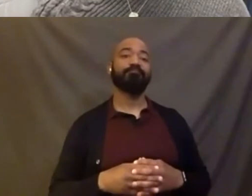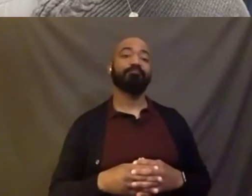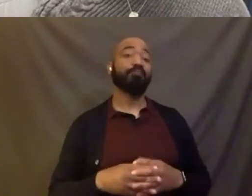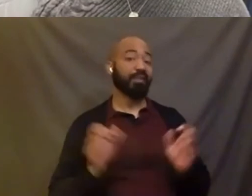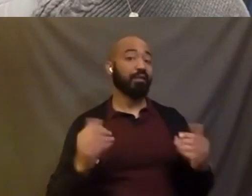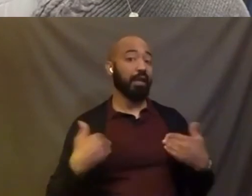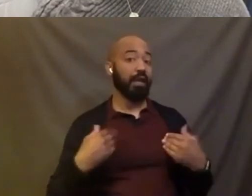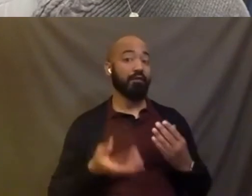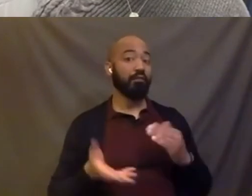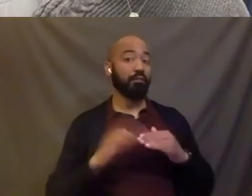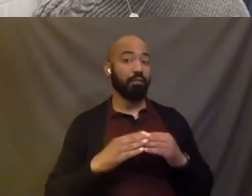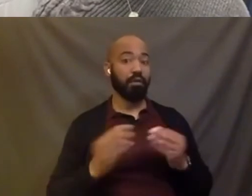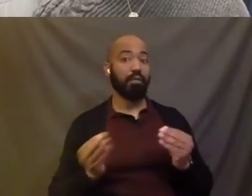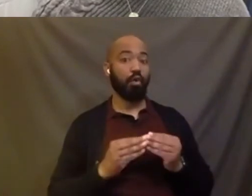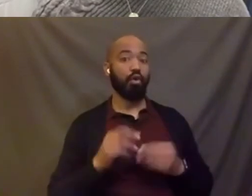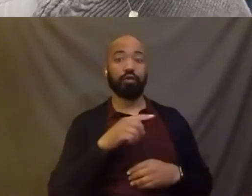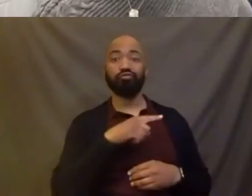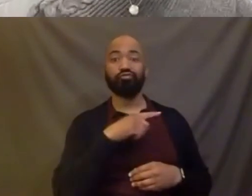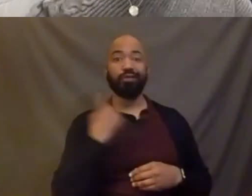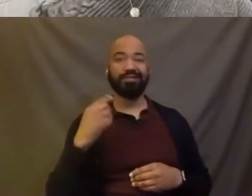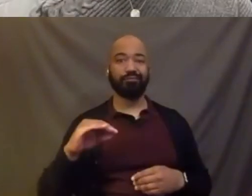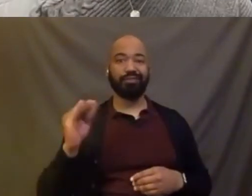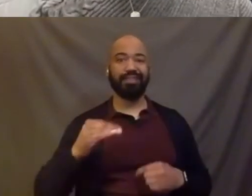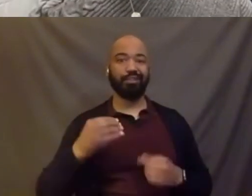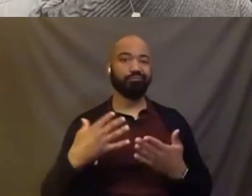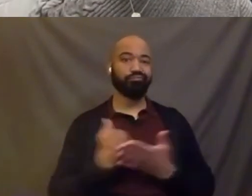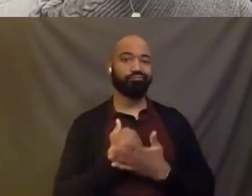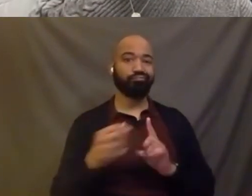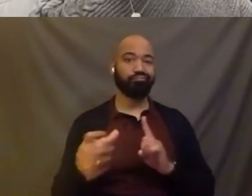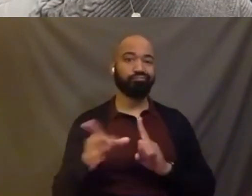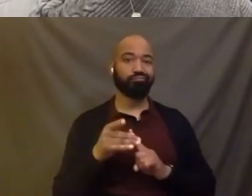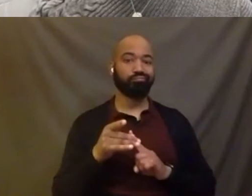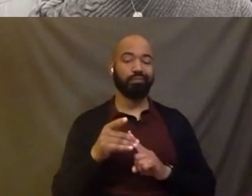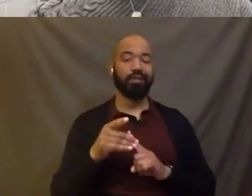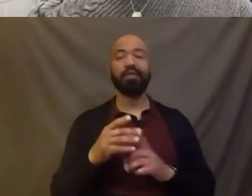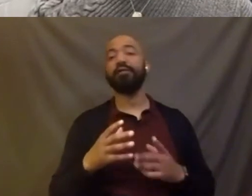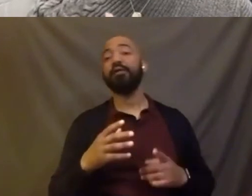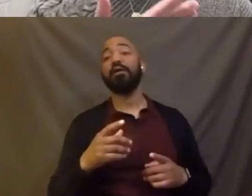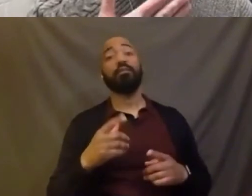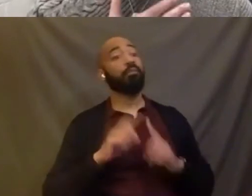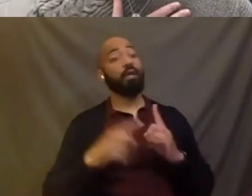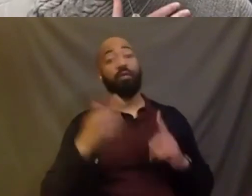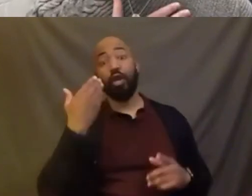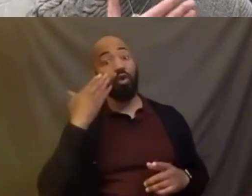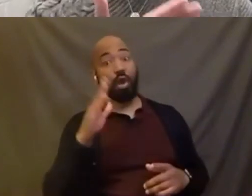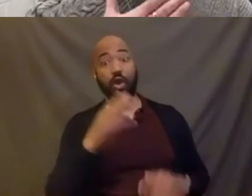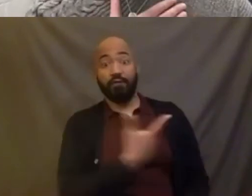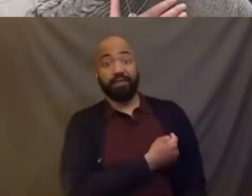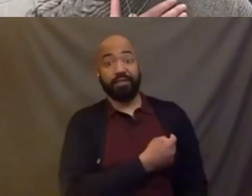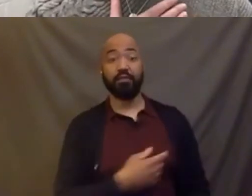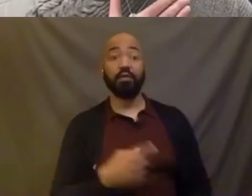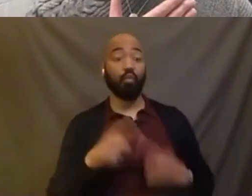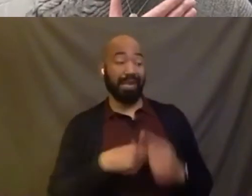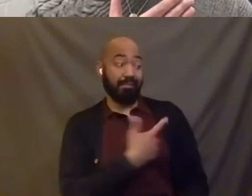risk of exposure. The thing that we don't know about these vaccines is whether or not you can have, once